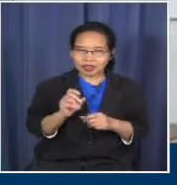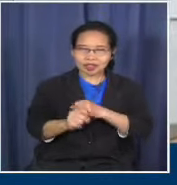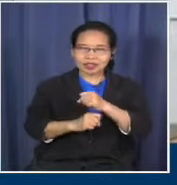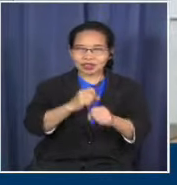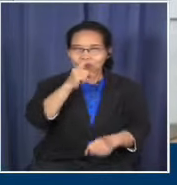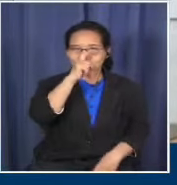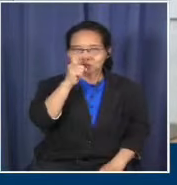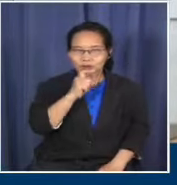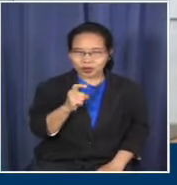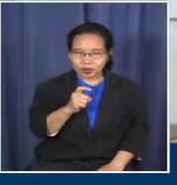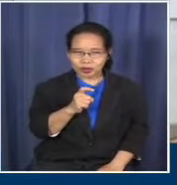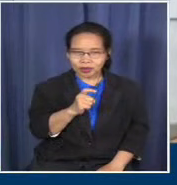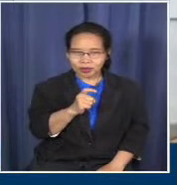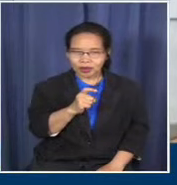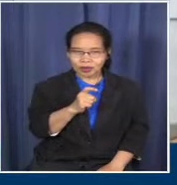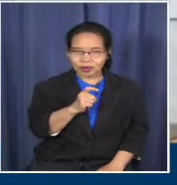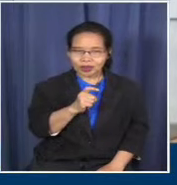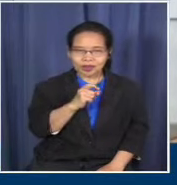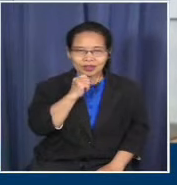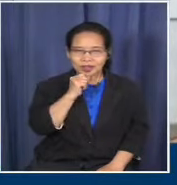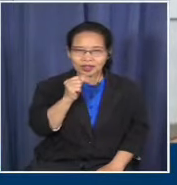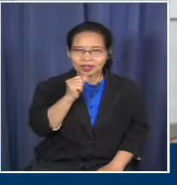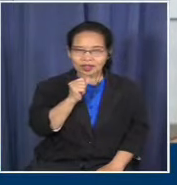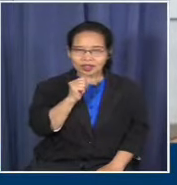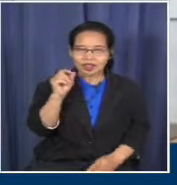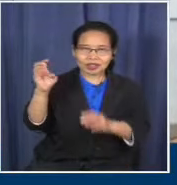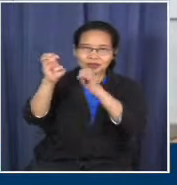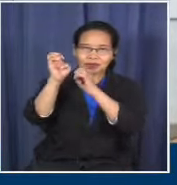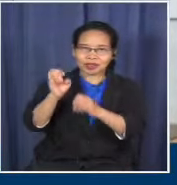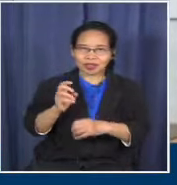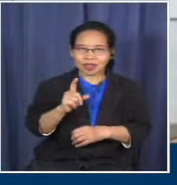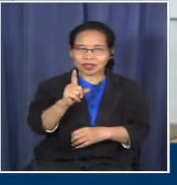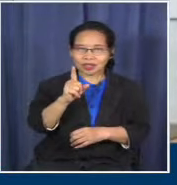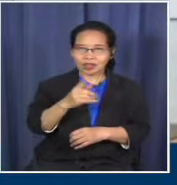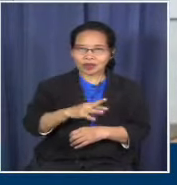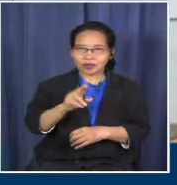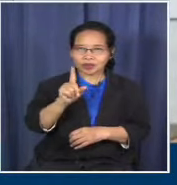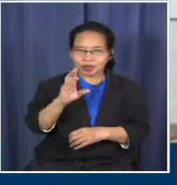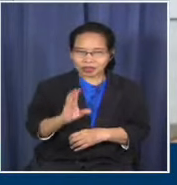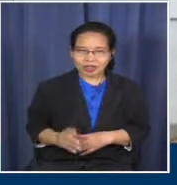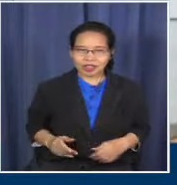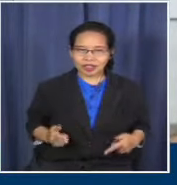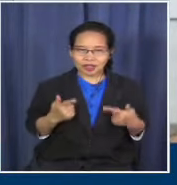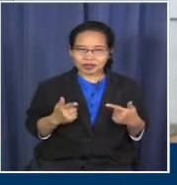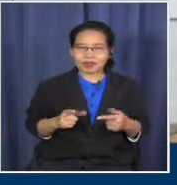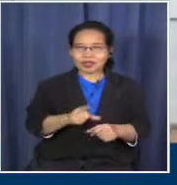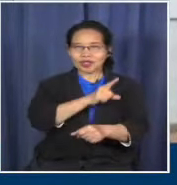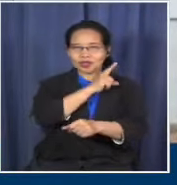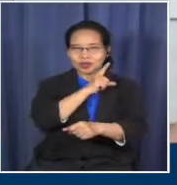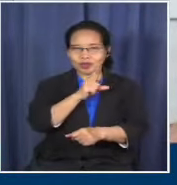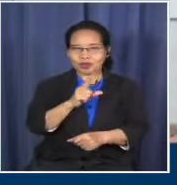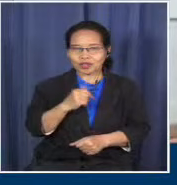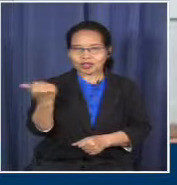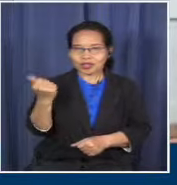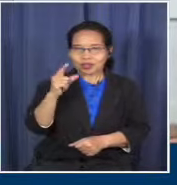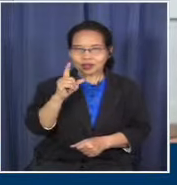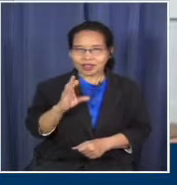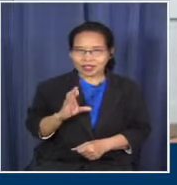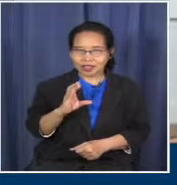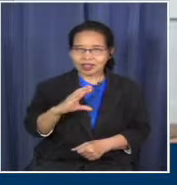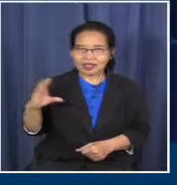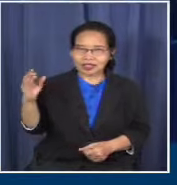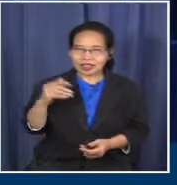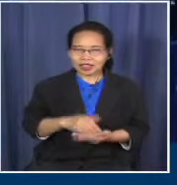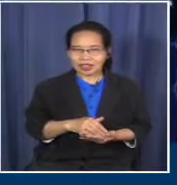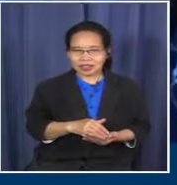120-130 years. You won't find any person now who is 200 years old. You won't expect that after 100